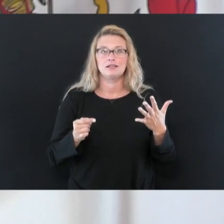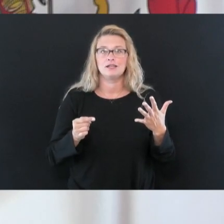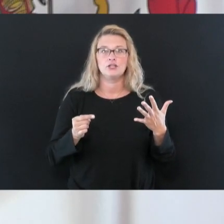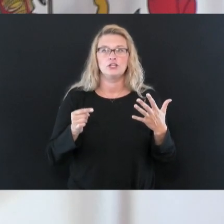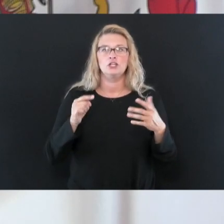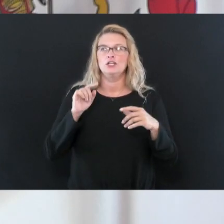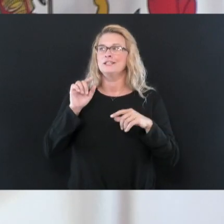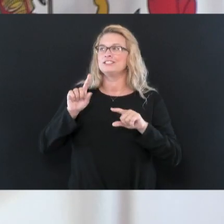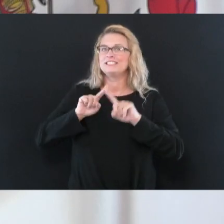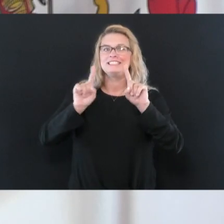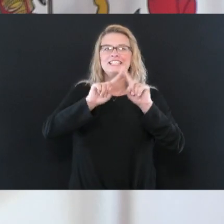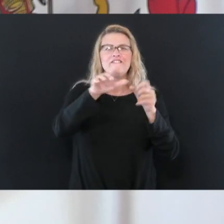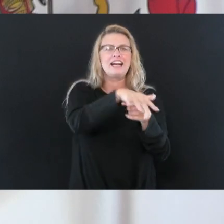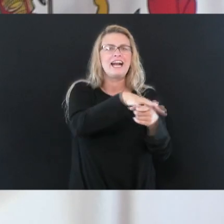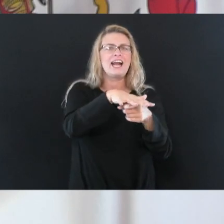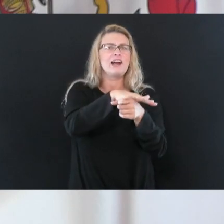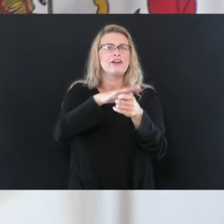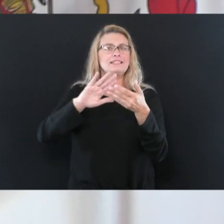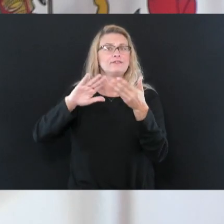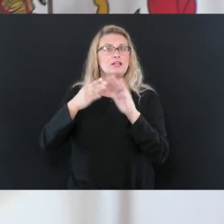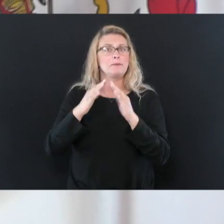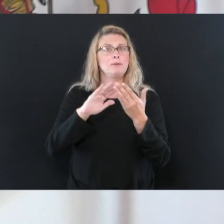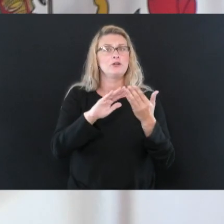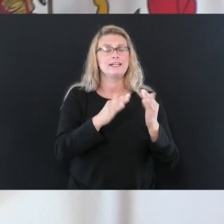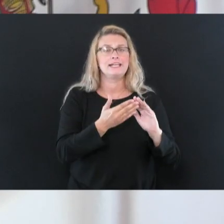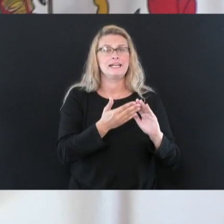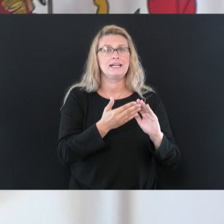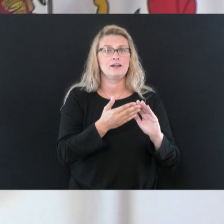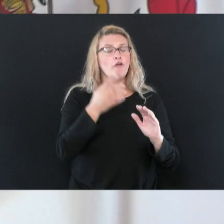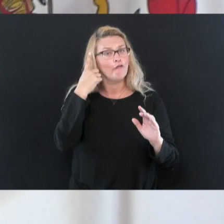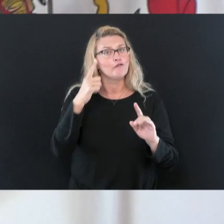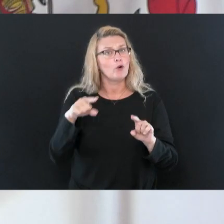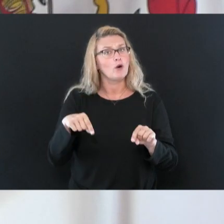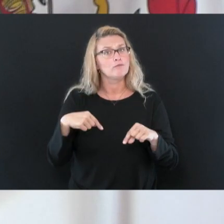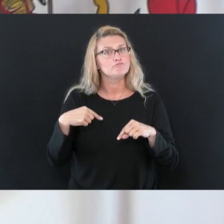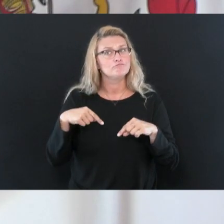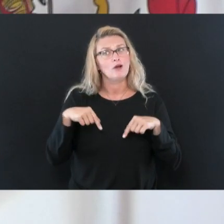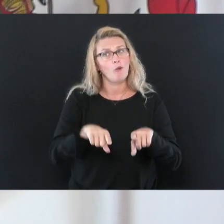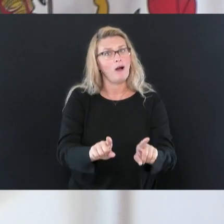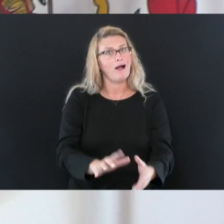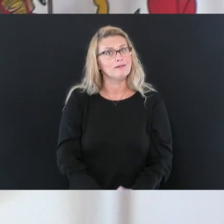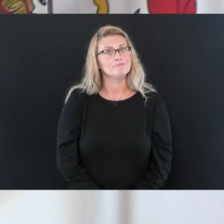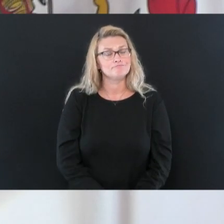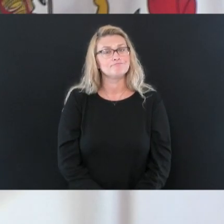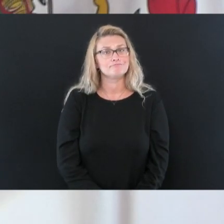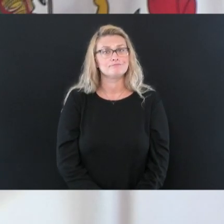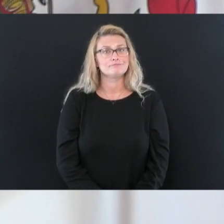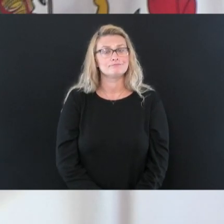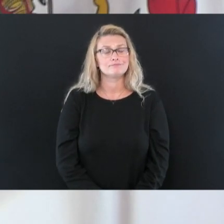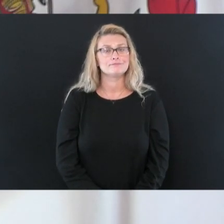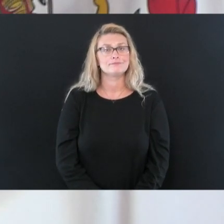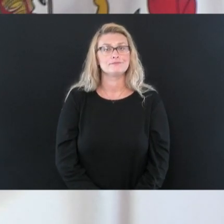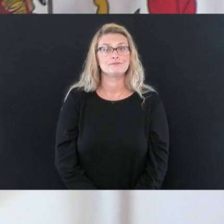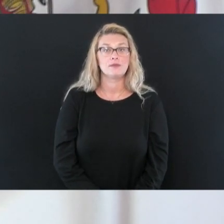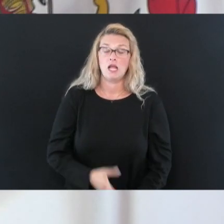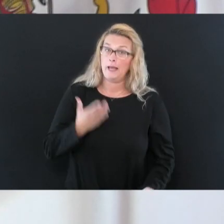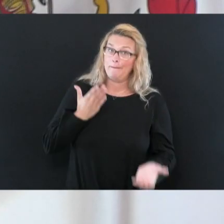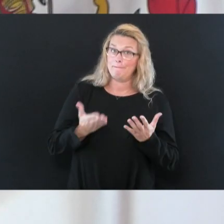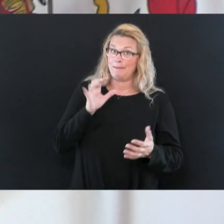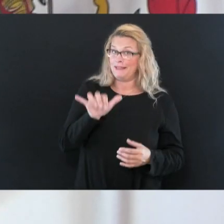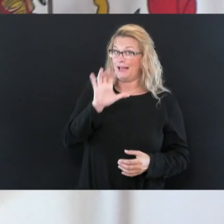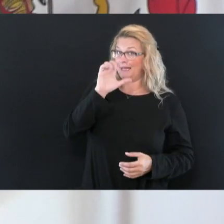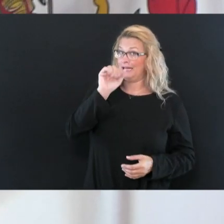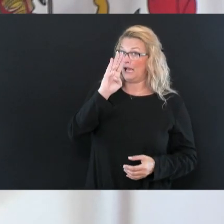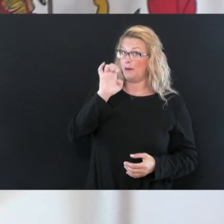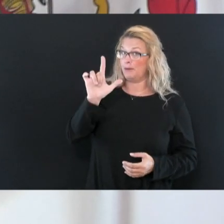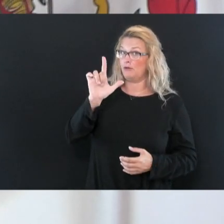our communities for still a good while. Now, that part could be the Cabell County